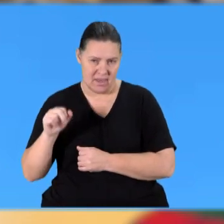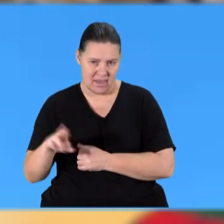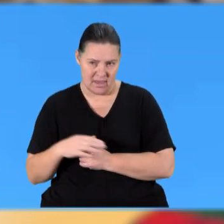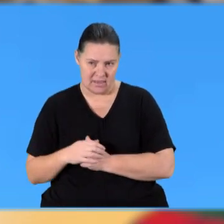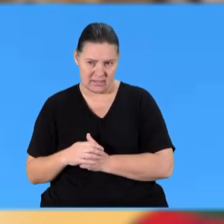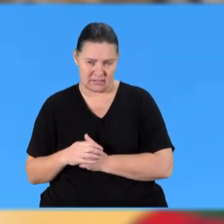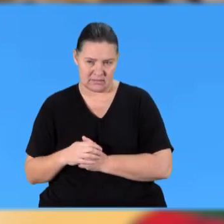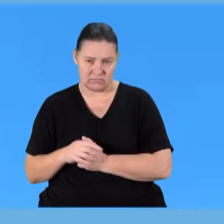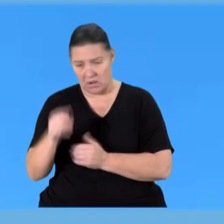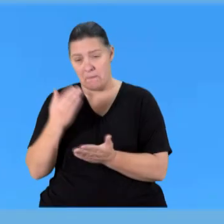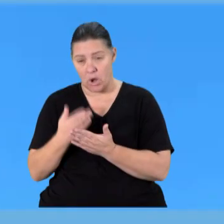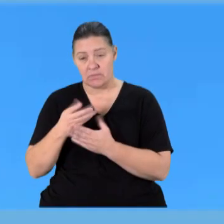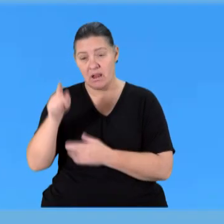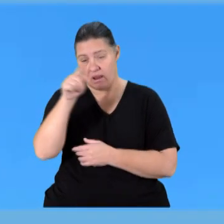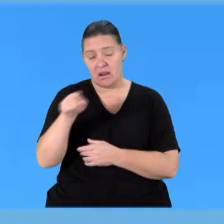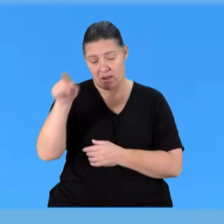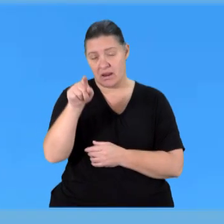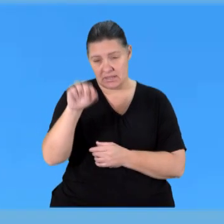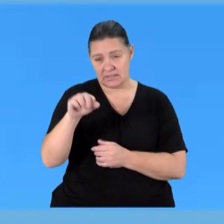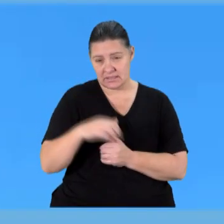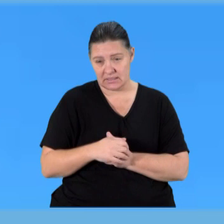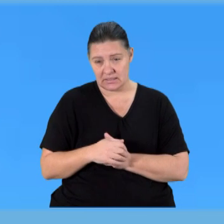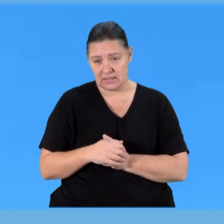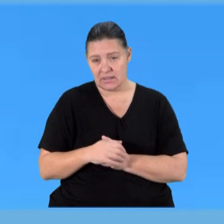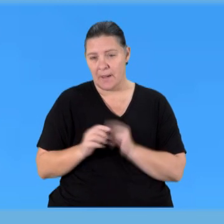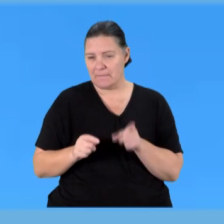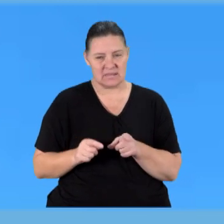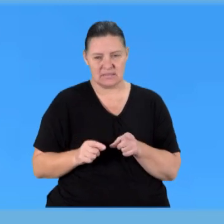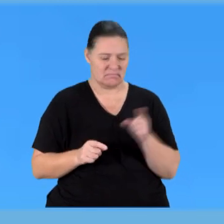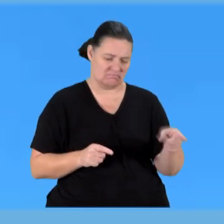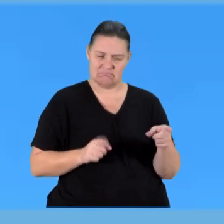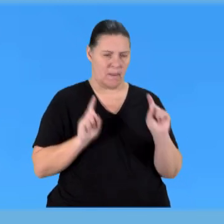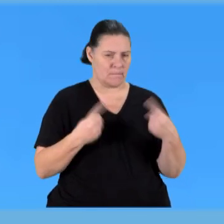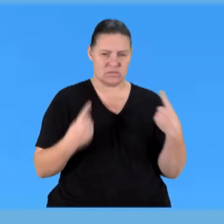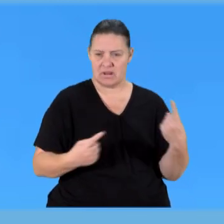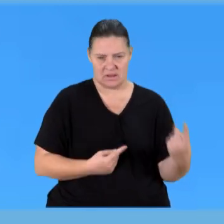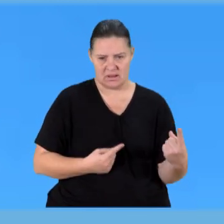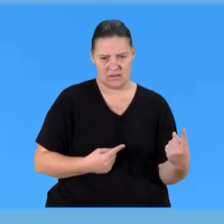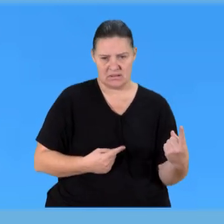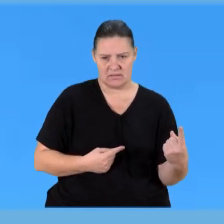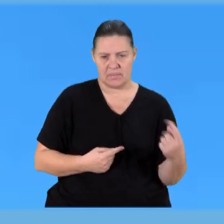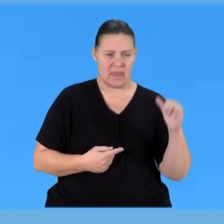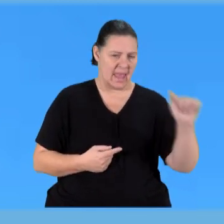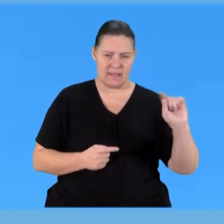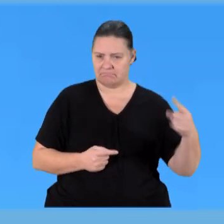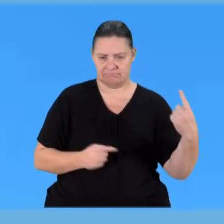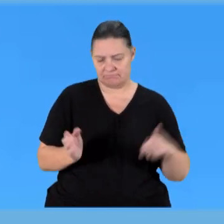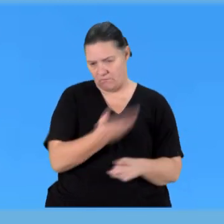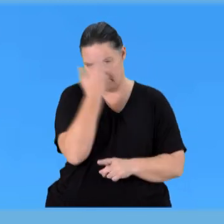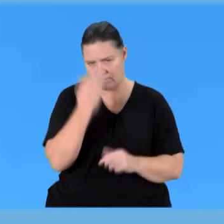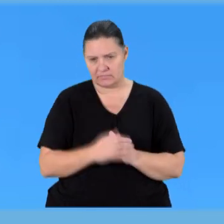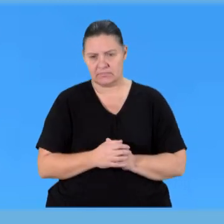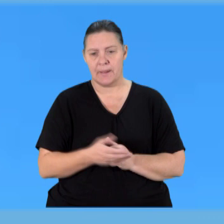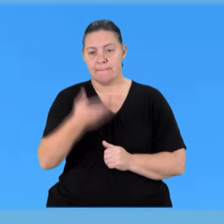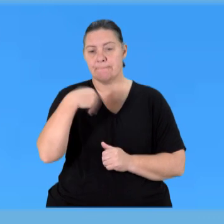it can be so this is possible. Liquid to gas is possible, but then this is impossible. So therefore, it can be